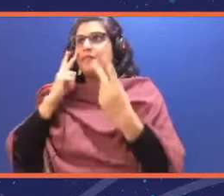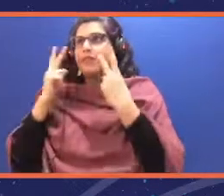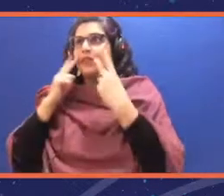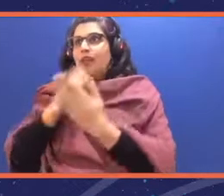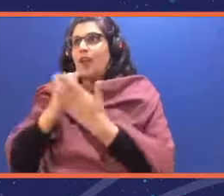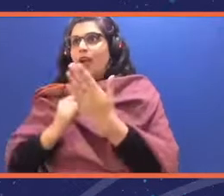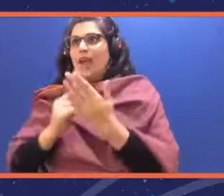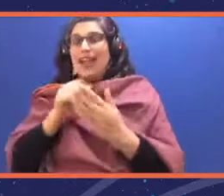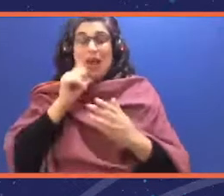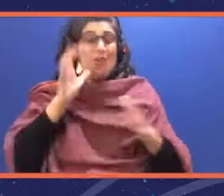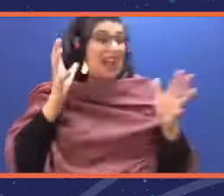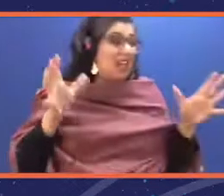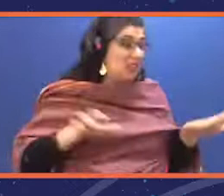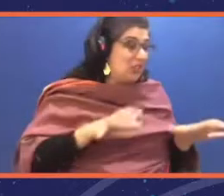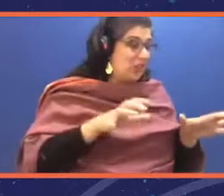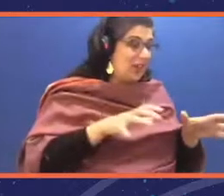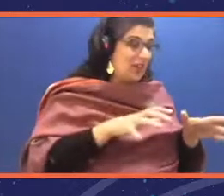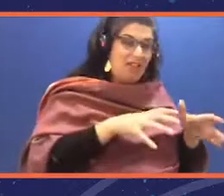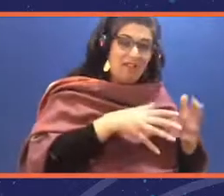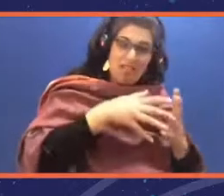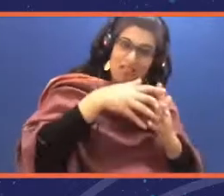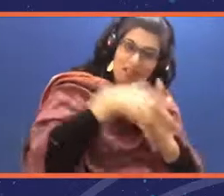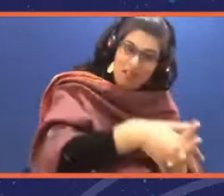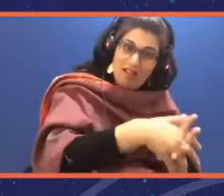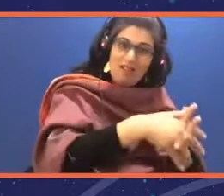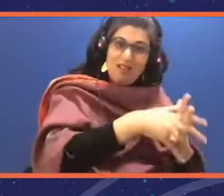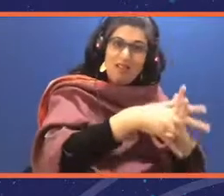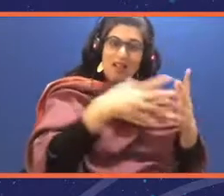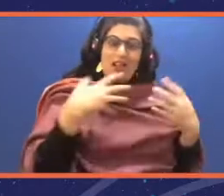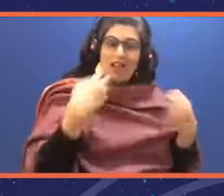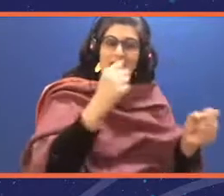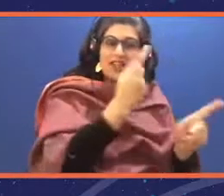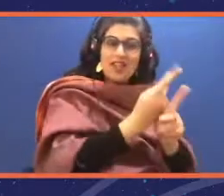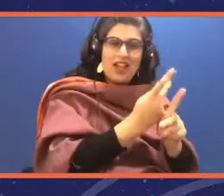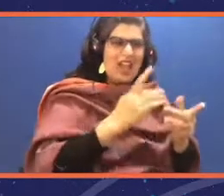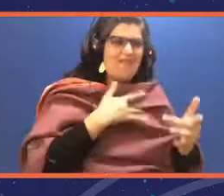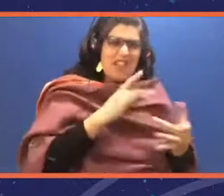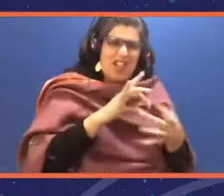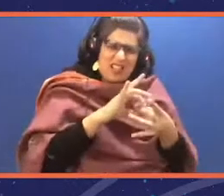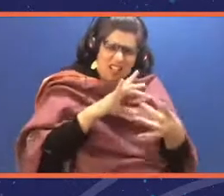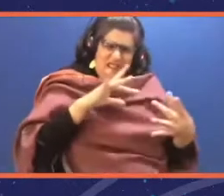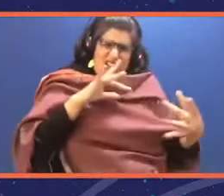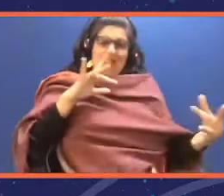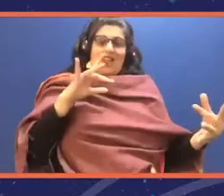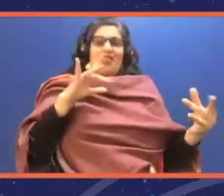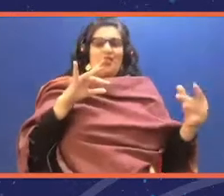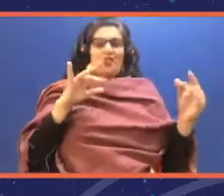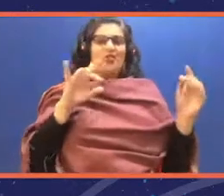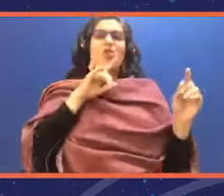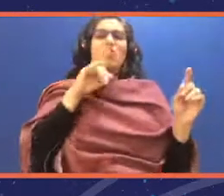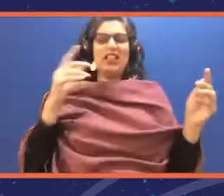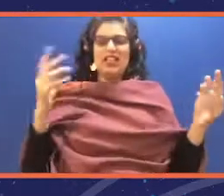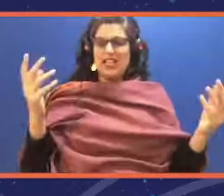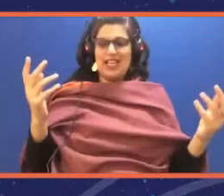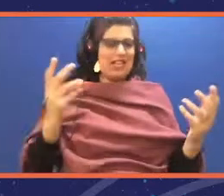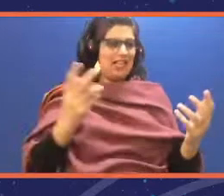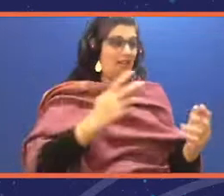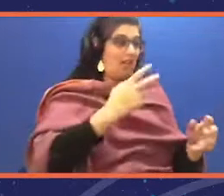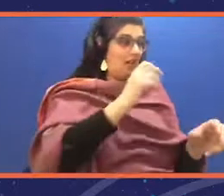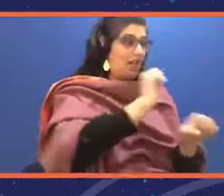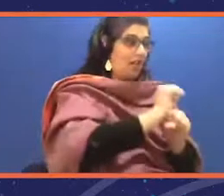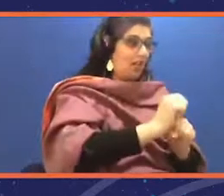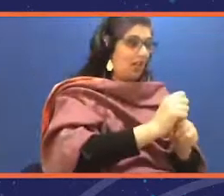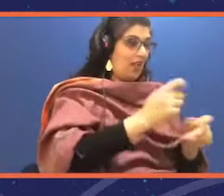on the ground, I start feeling disconnected, right? So they all feed into each other in this way that